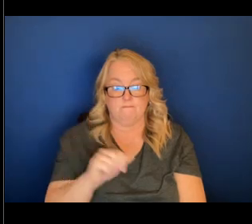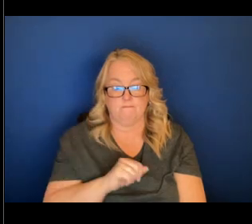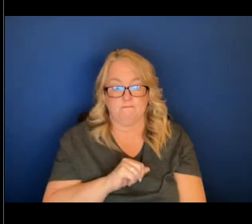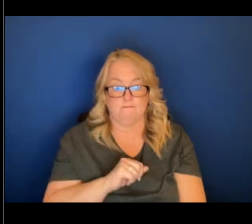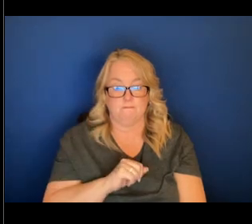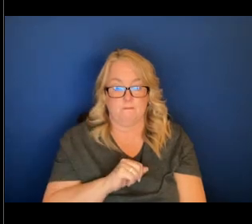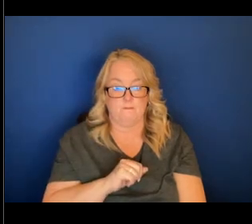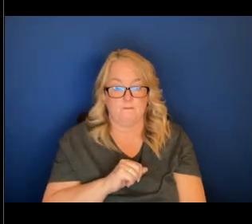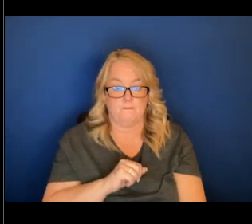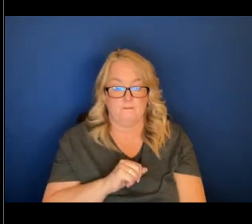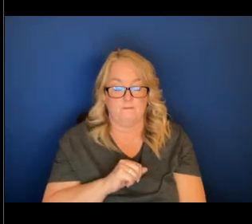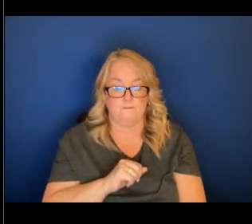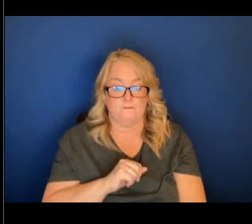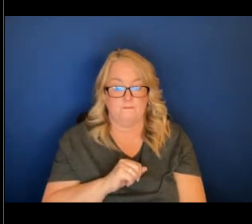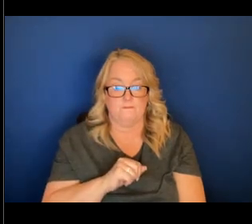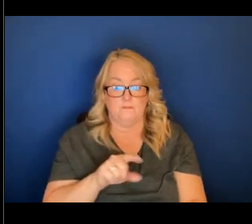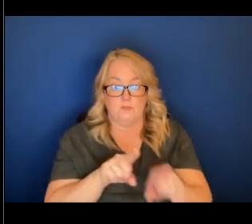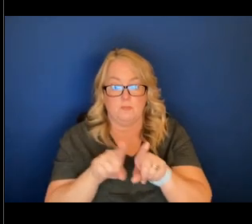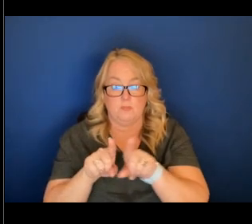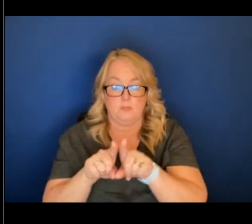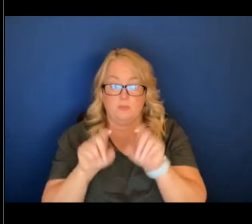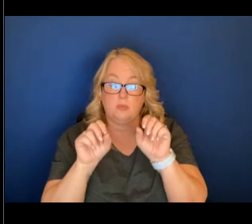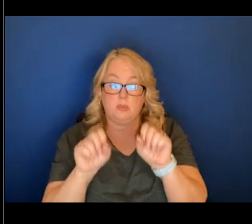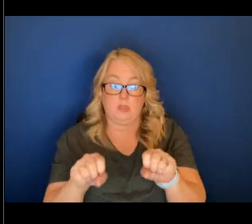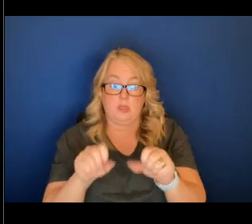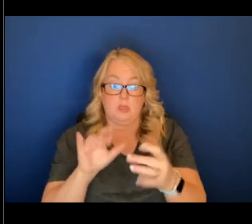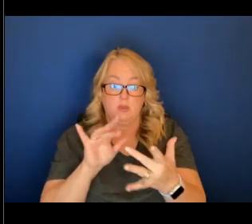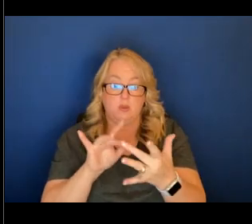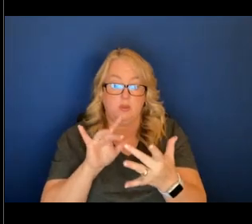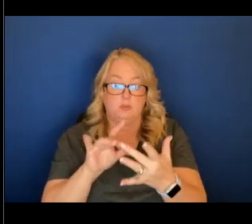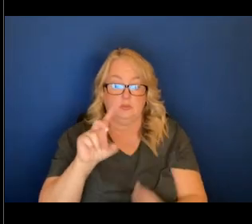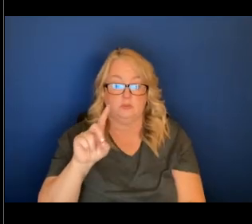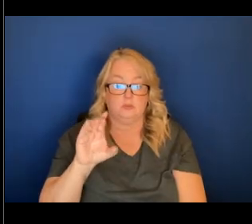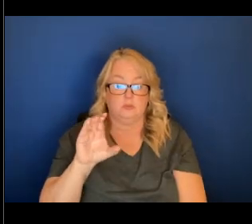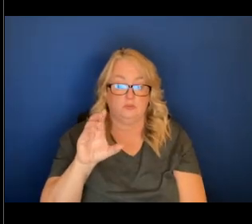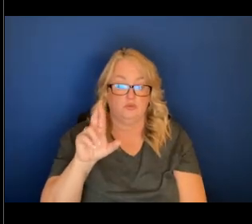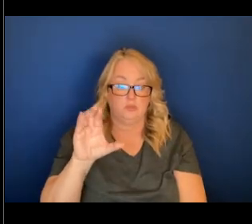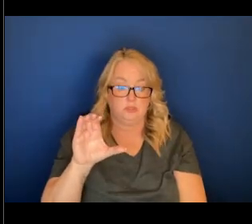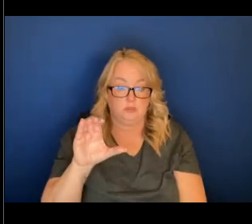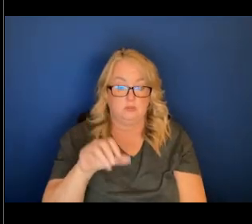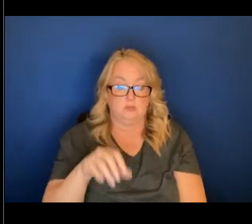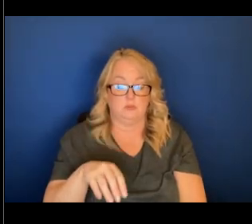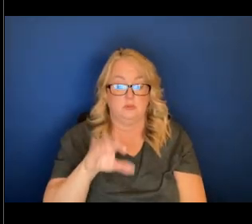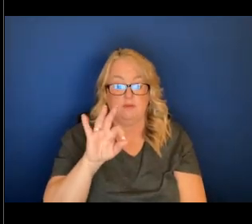888-341-7781. You can also reach the DCRC at